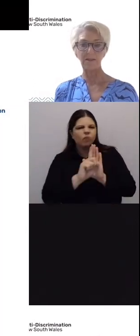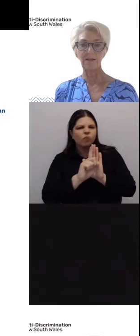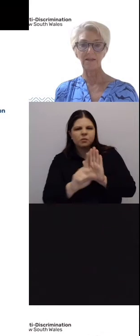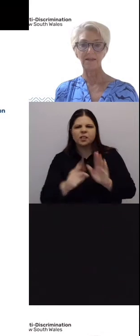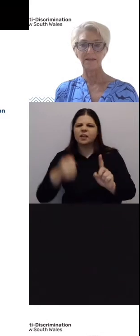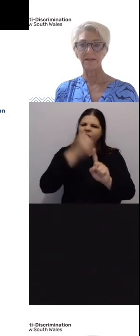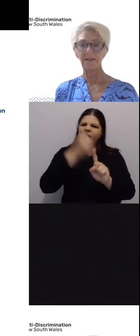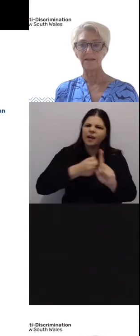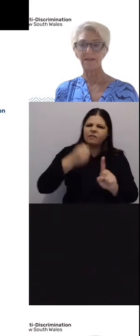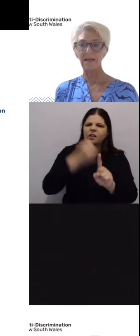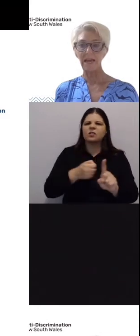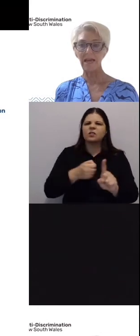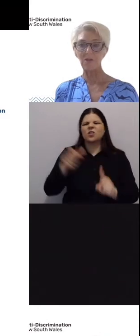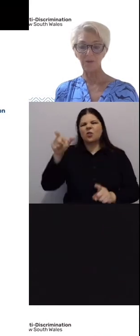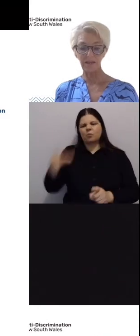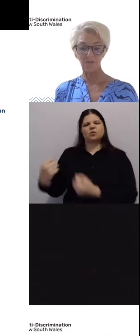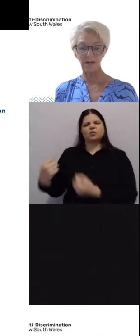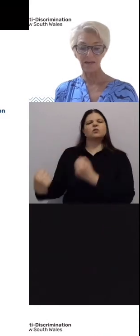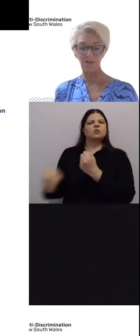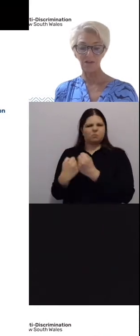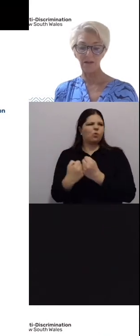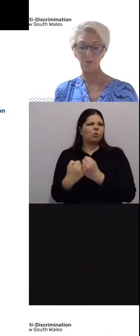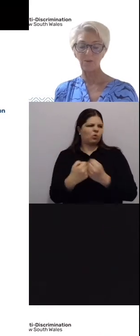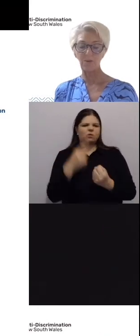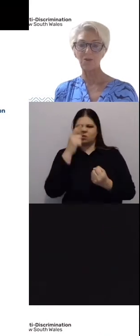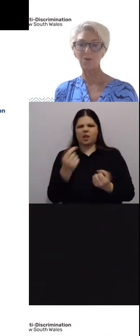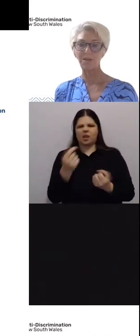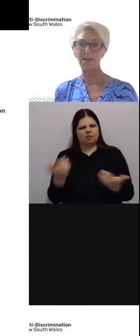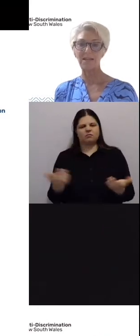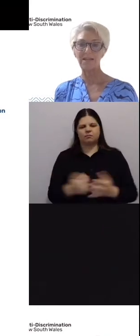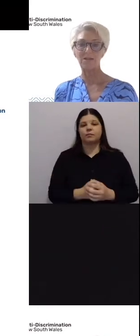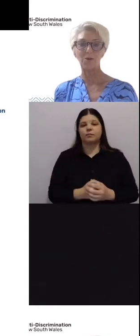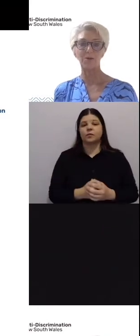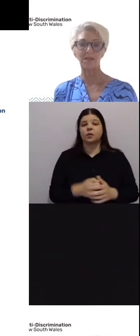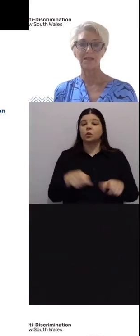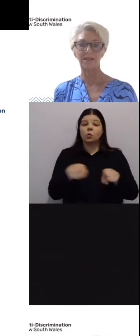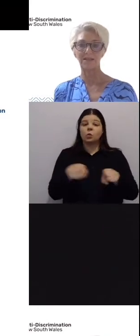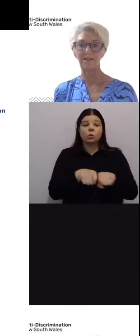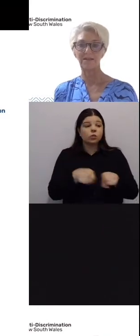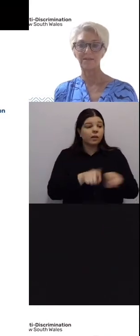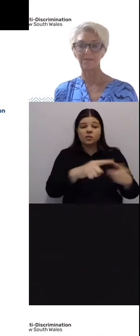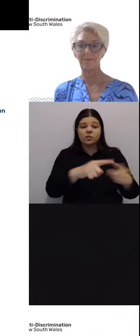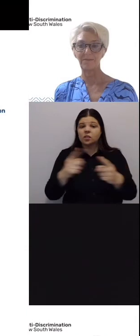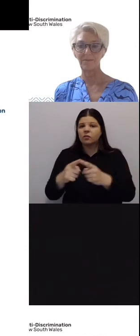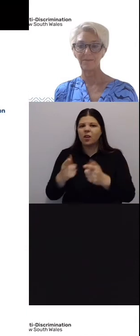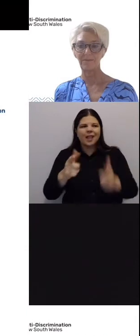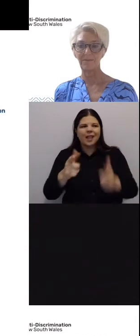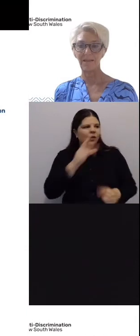person, and we can arrange language or sign interpreters.